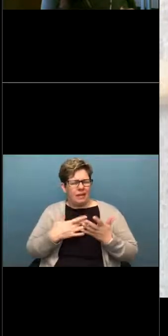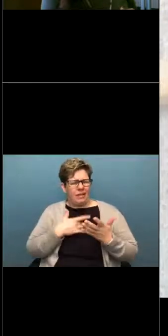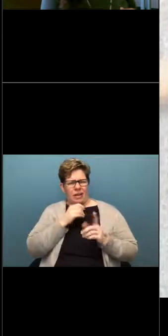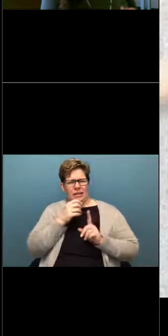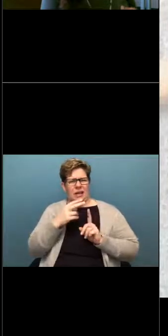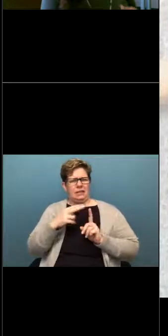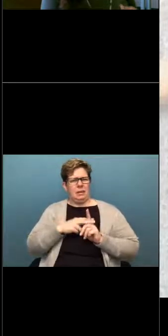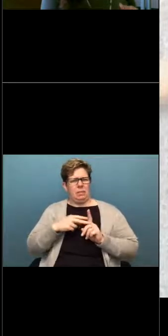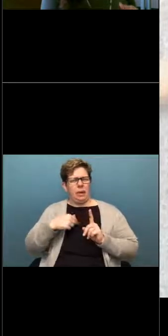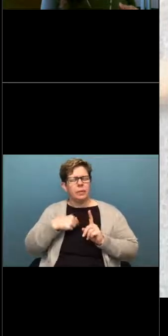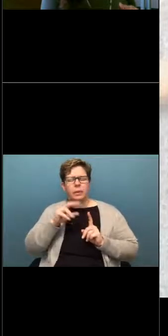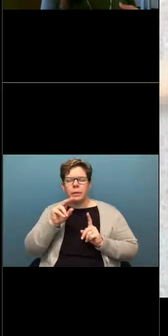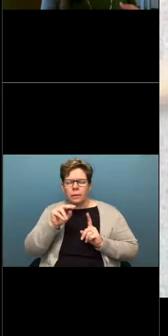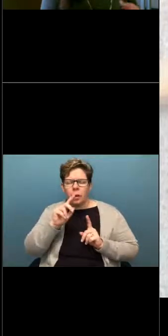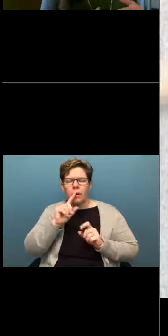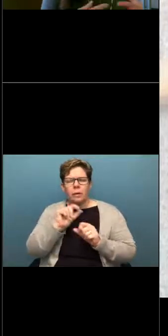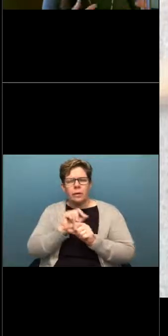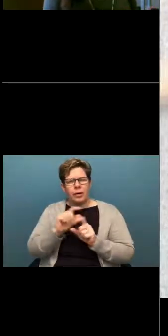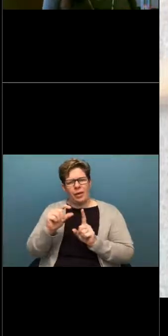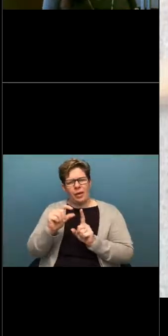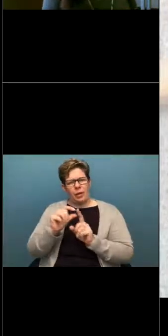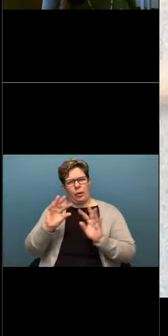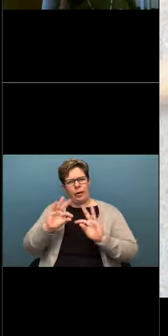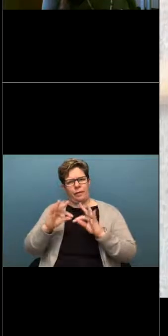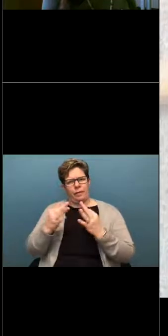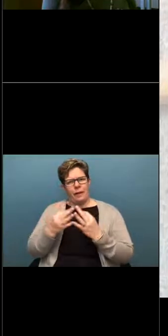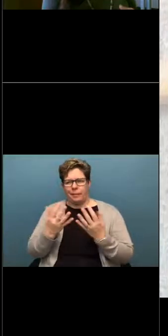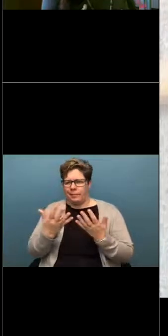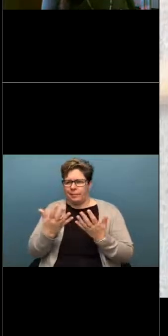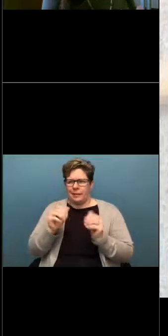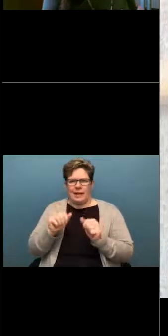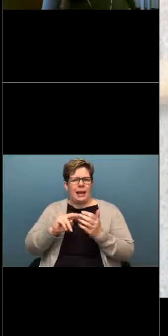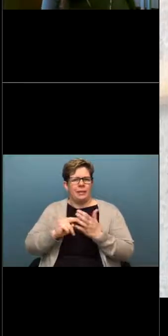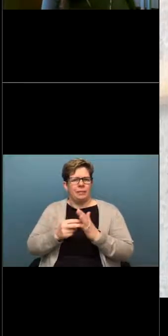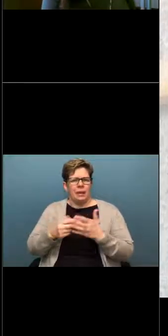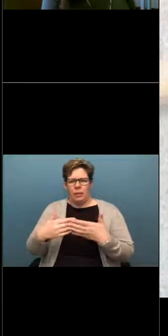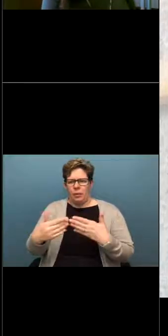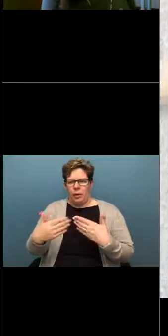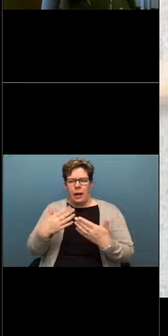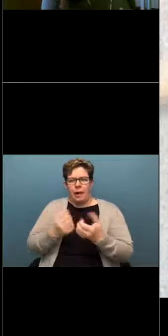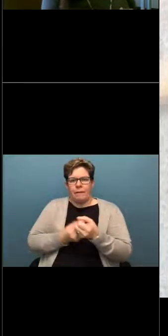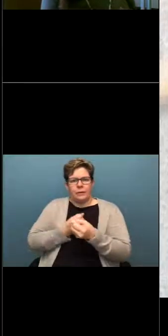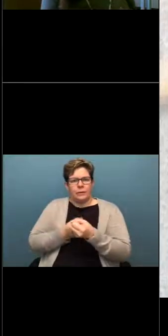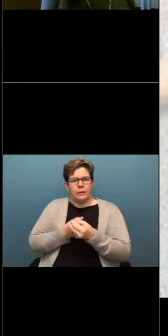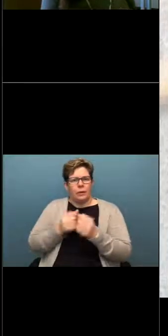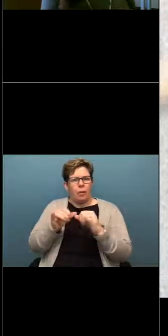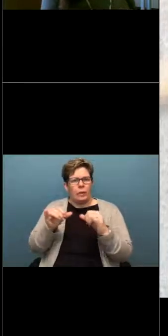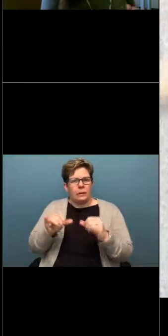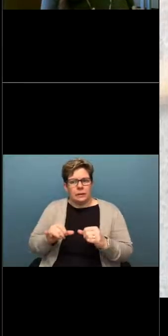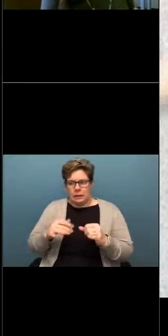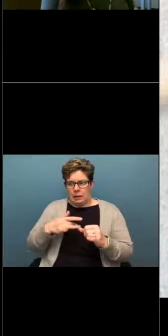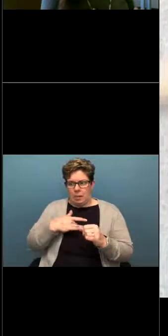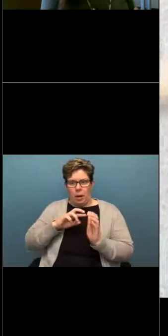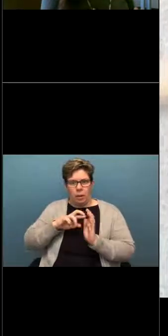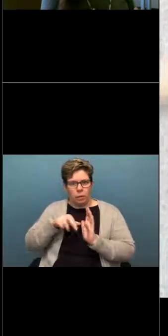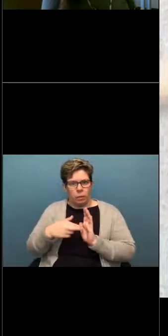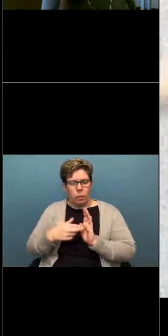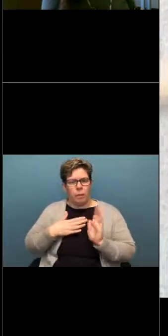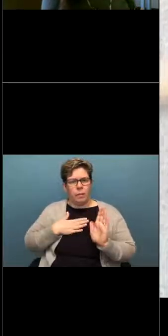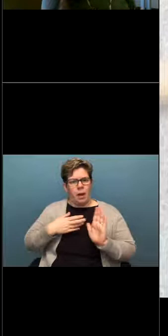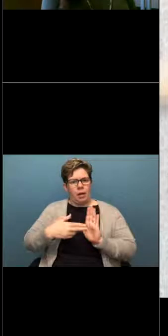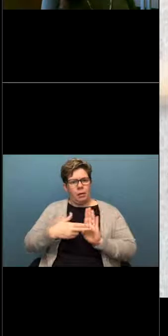but family is really meant to be an interchangeable term in whatever support system you might have, whoever that